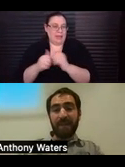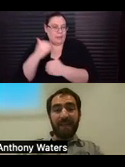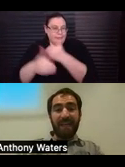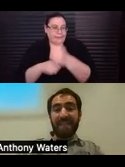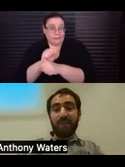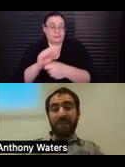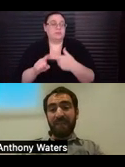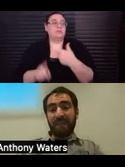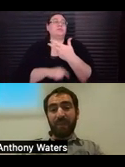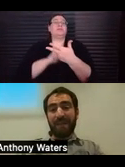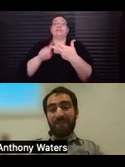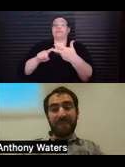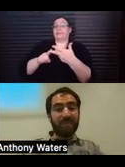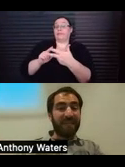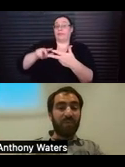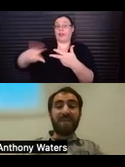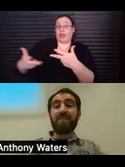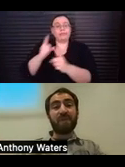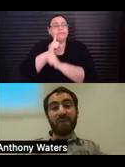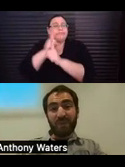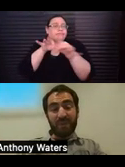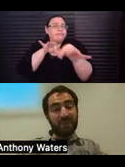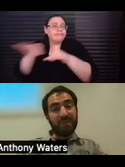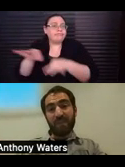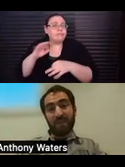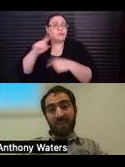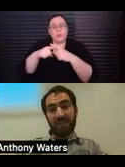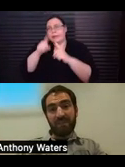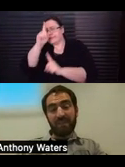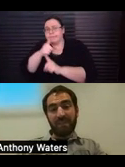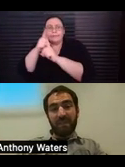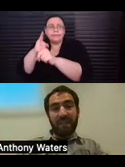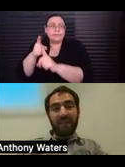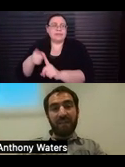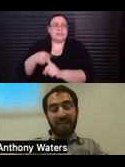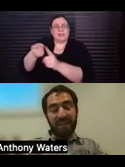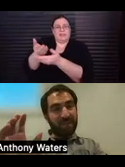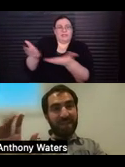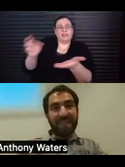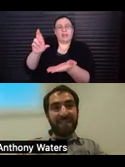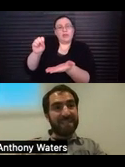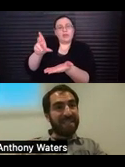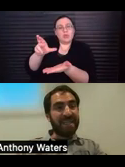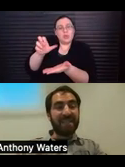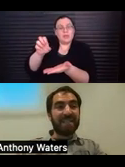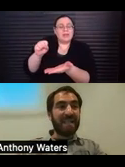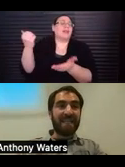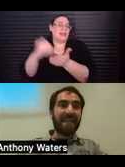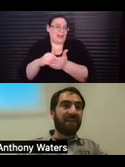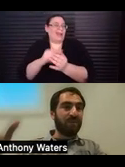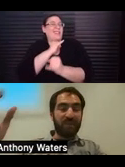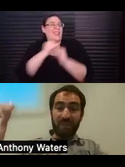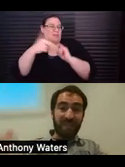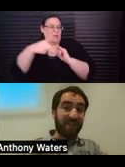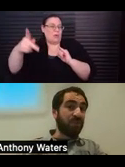And then we'll aim to explain when to pursue certain resources. Again, we've got that list at the end of the slide